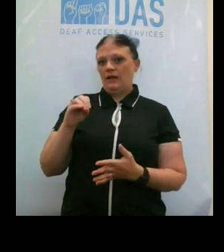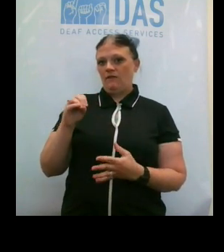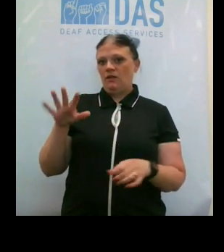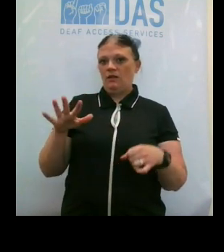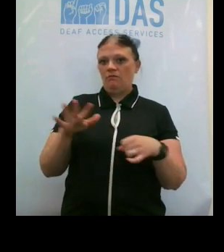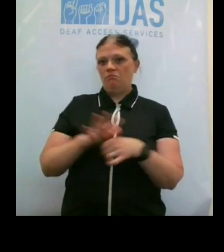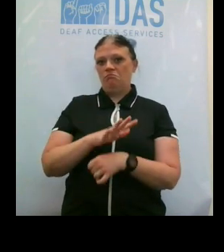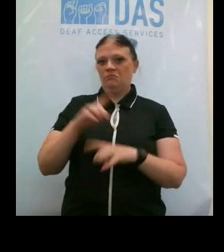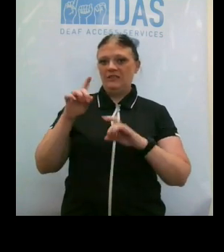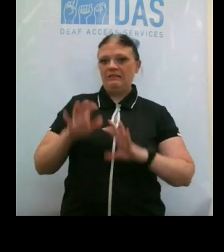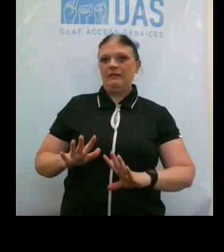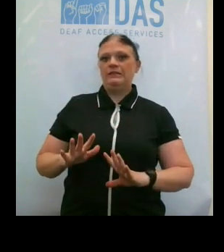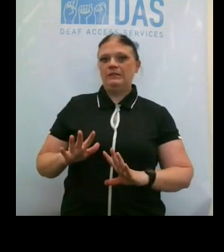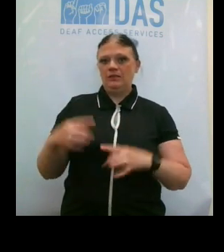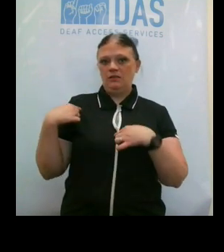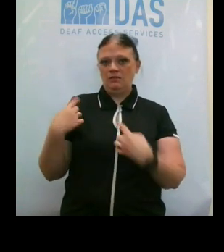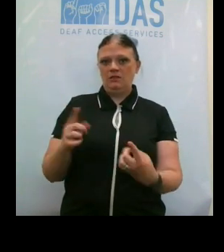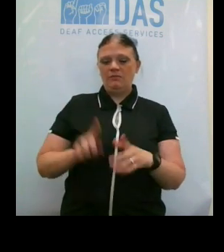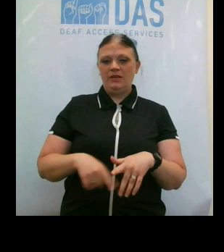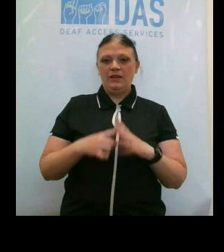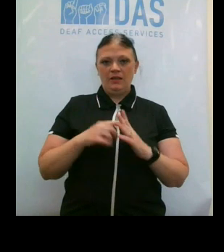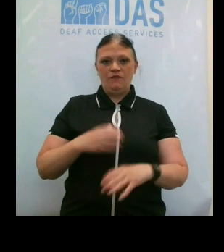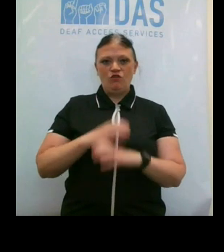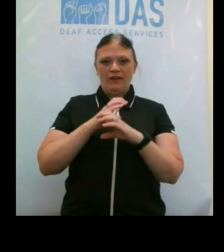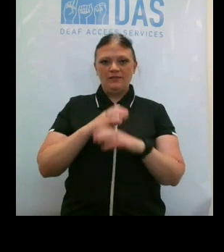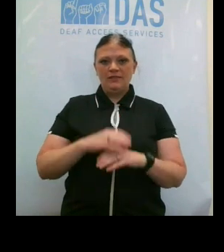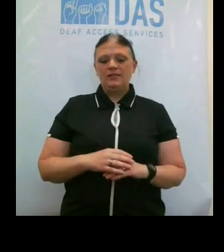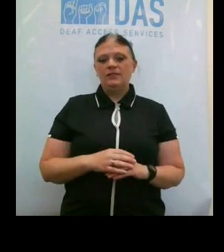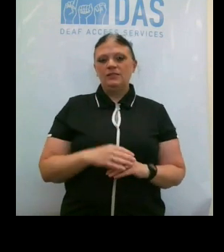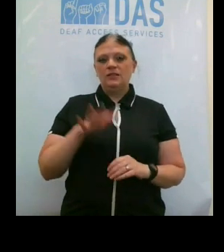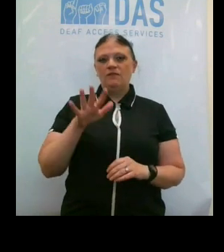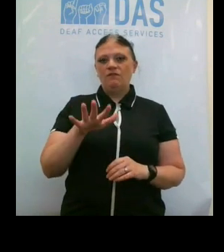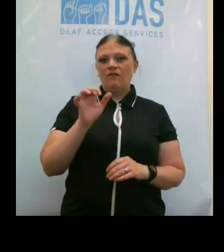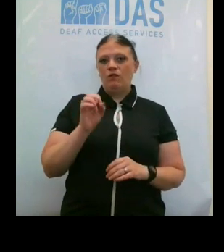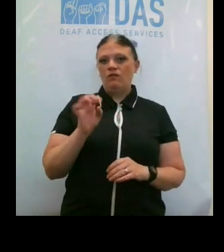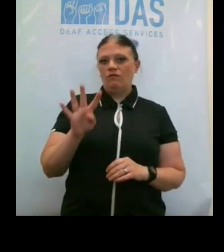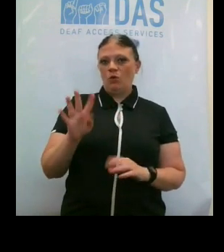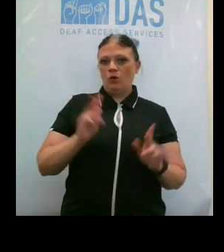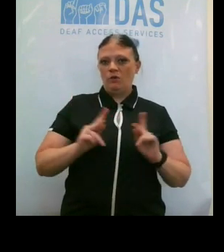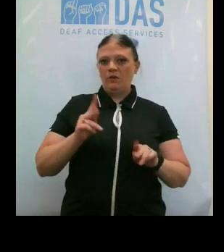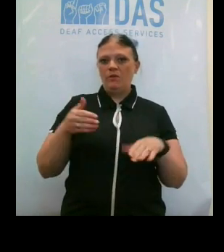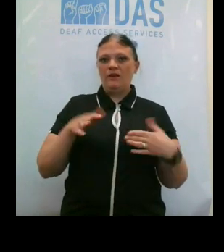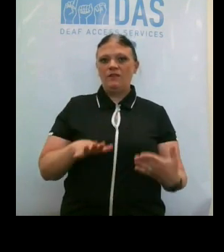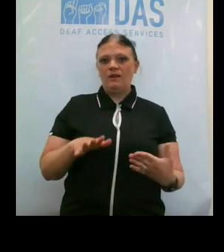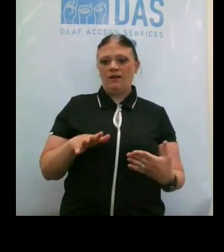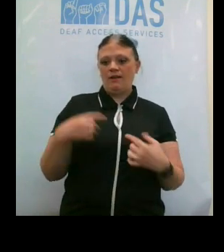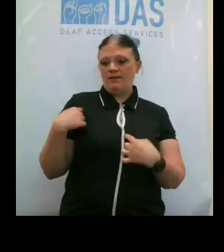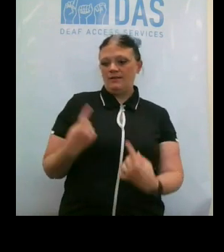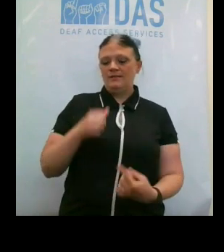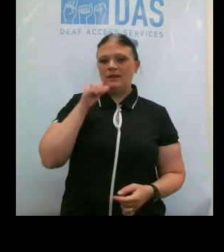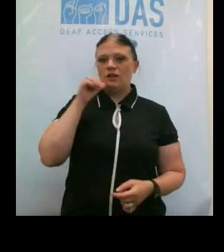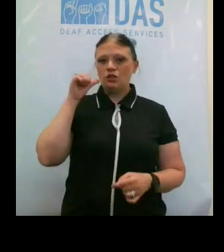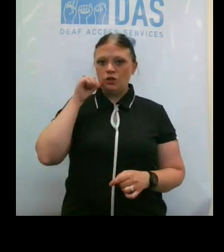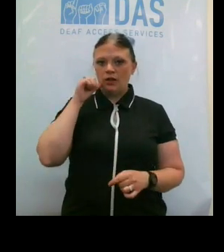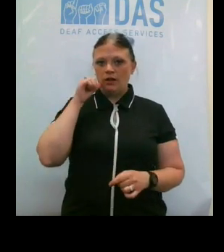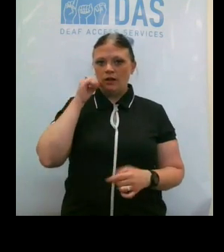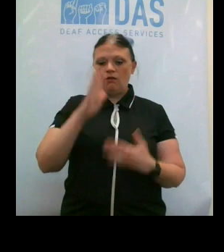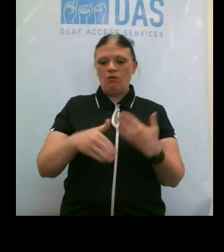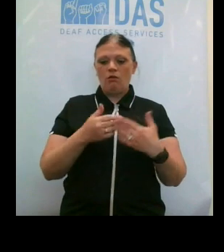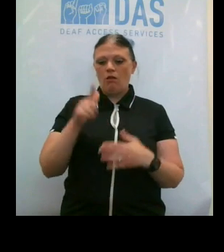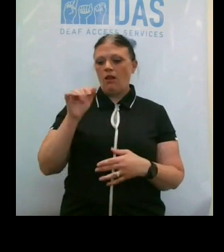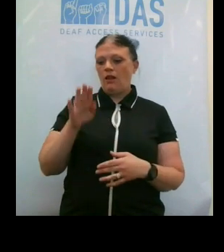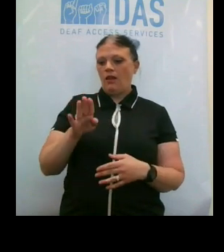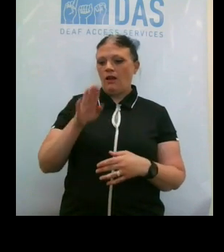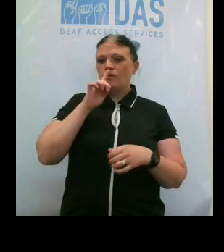47,870 that have been tested since the beginning of the crisis. 504 people had died through yesterday. These were all